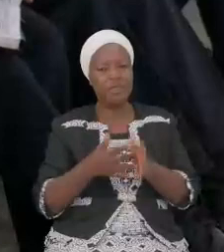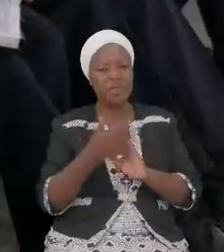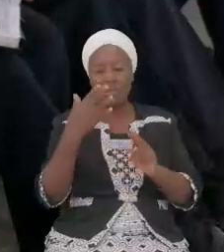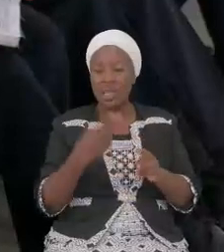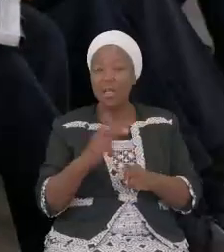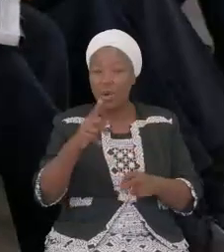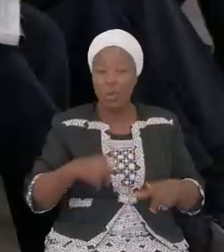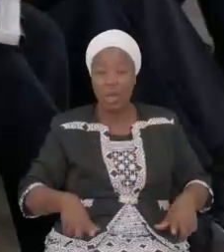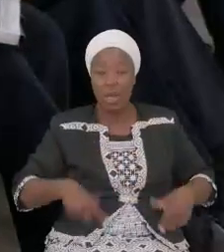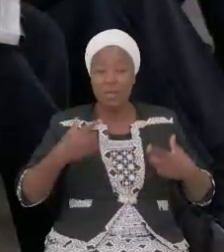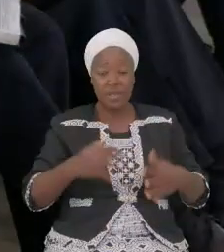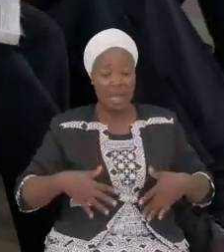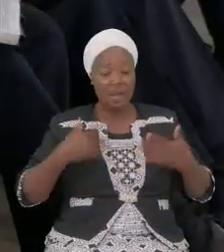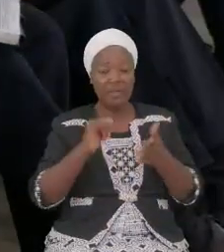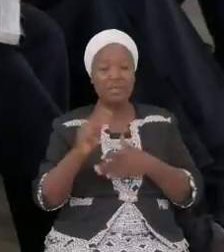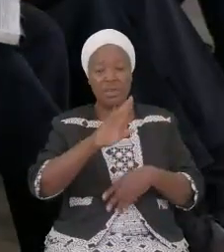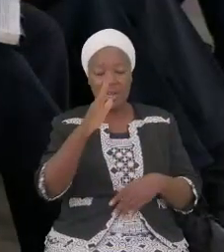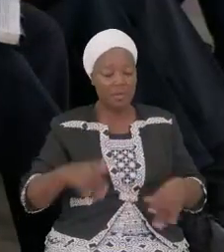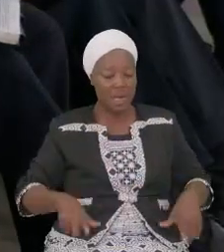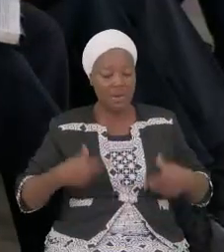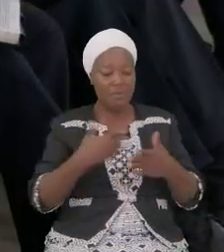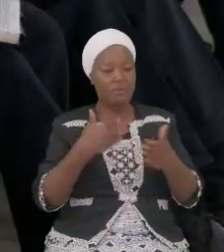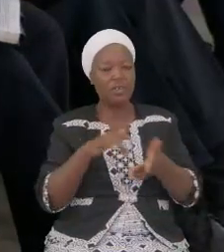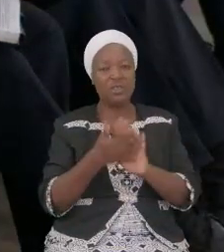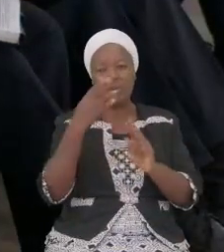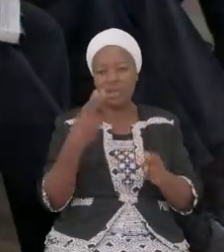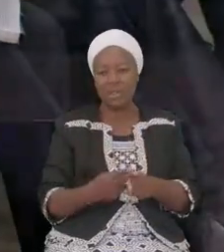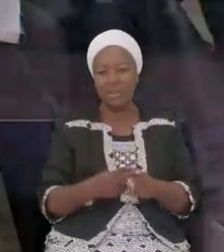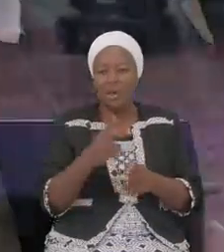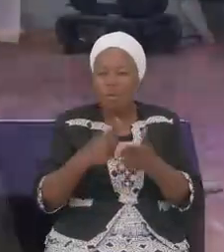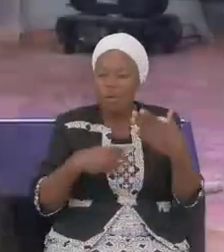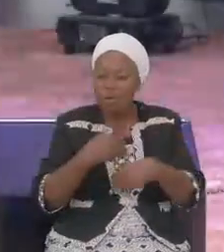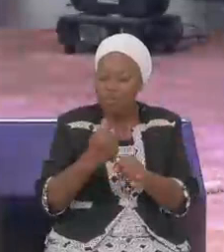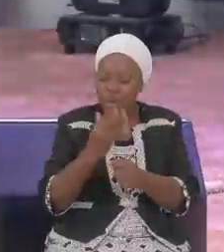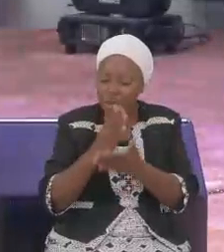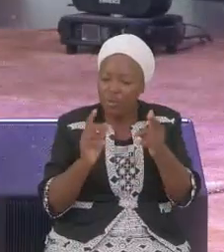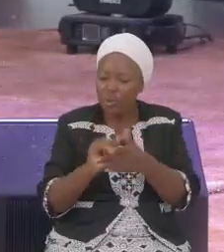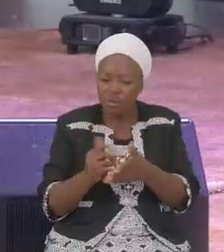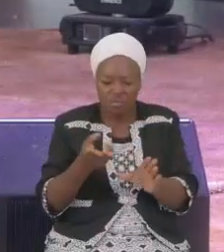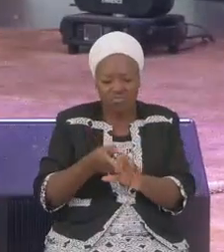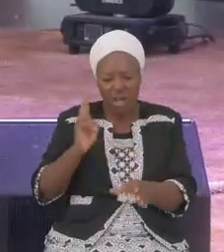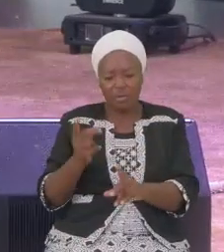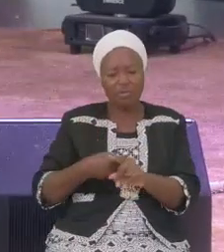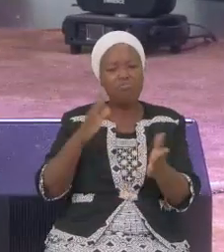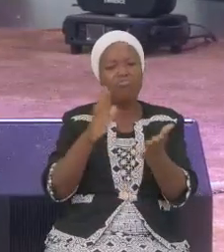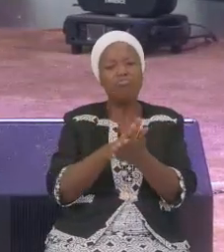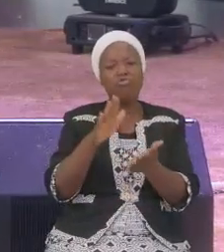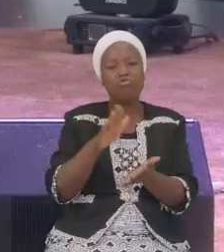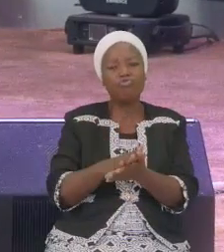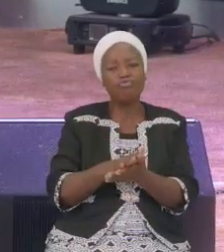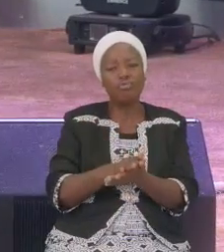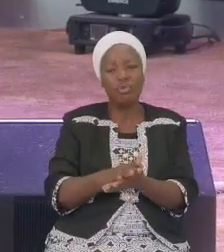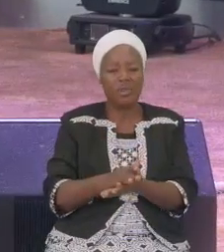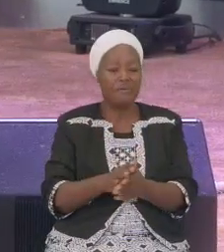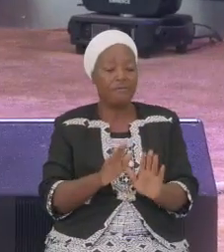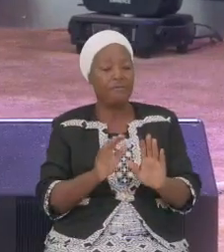What makes somebody to run out of school? Fear. What makes somebody to say, I can't do that,